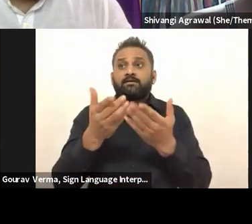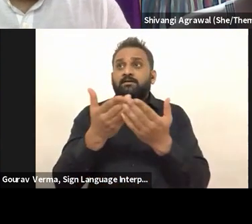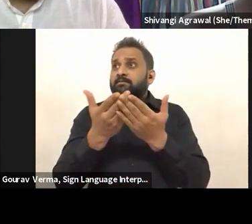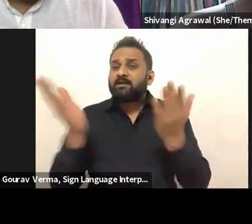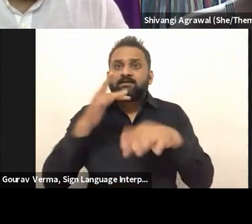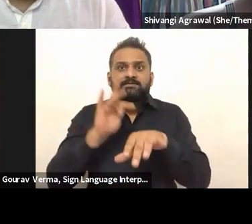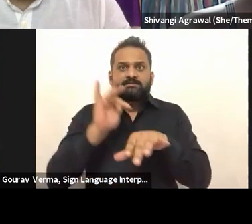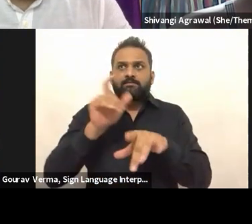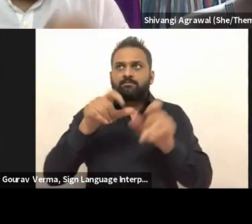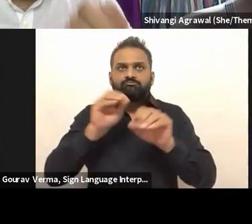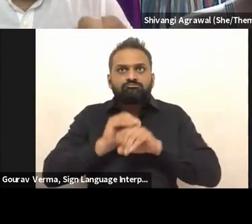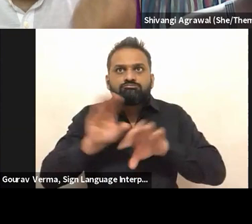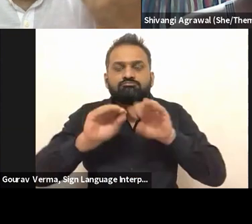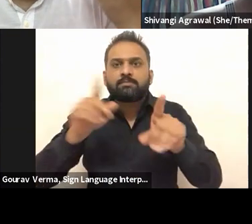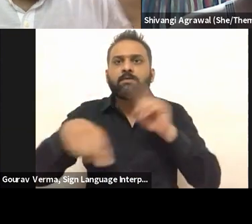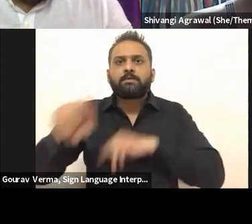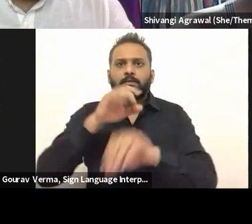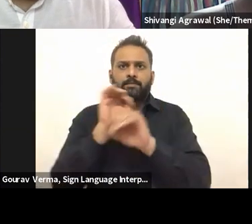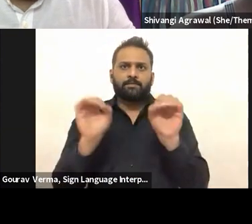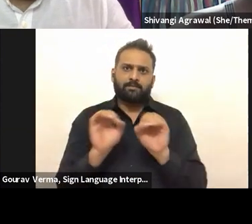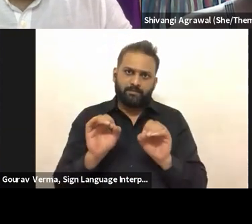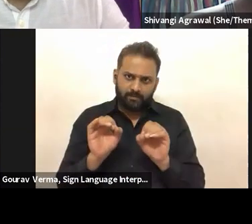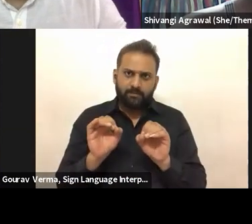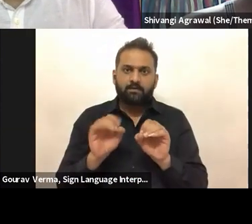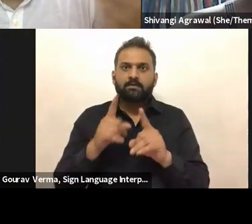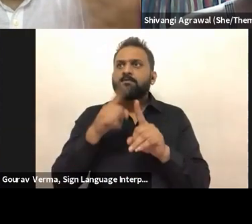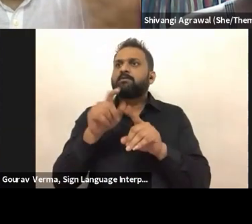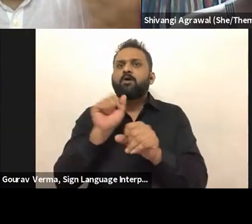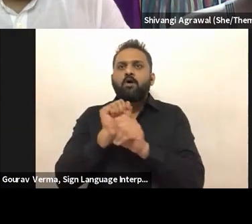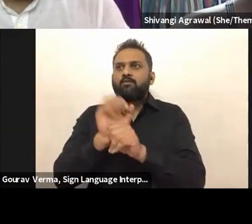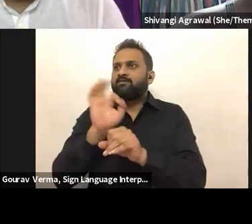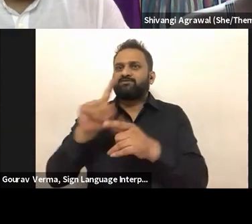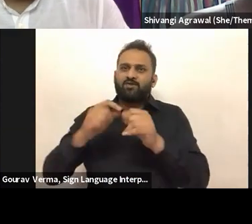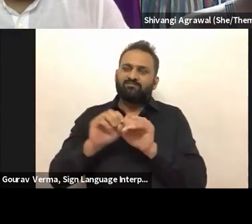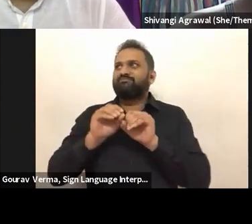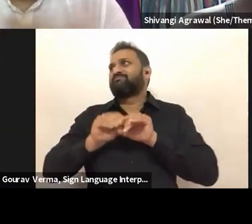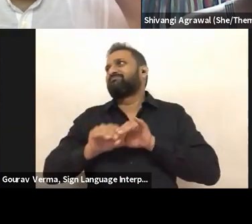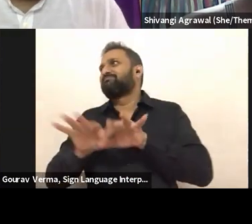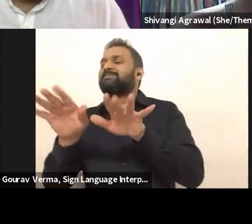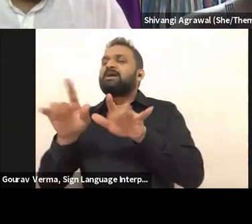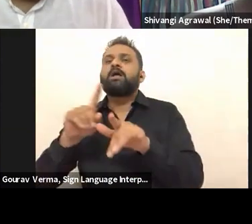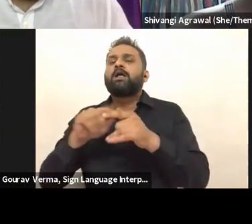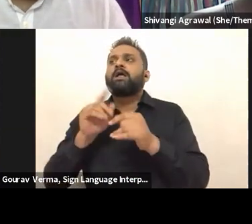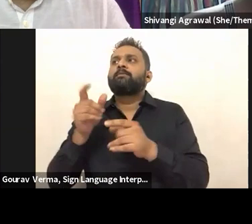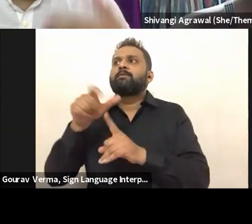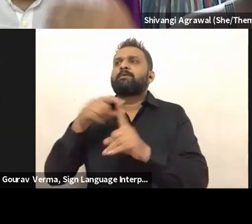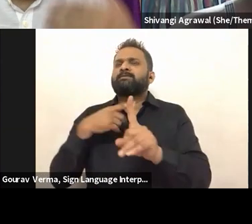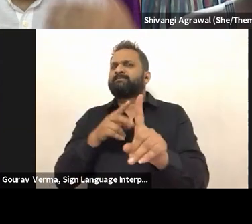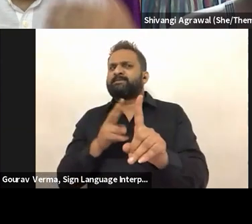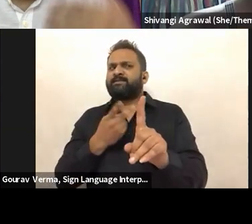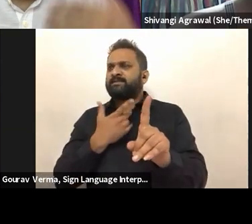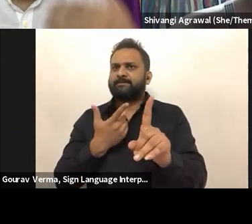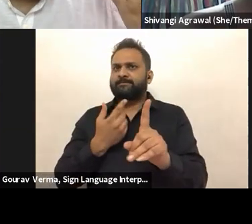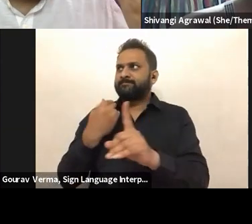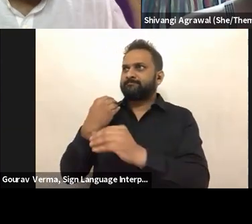sensitization that is there within their staff when they hire a diversity candidate. So a person who doesn't feel belonged will not be